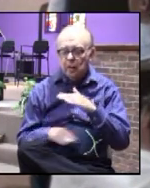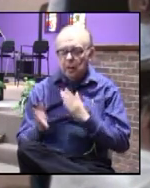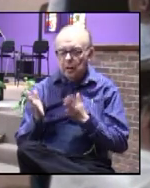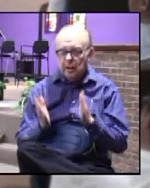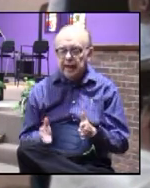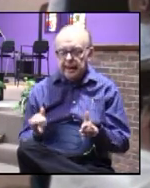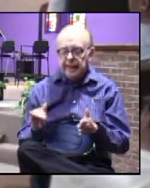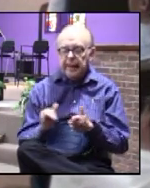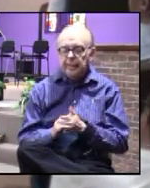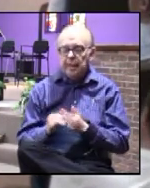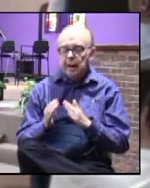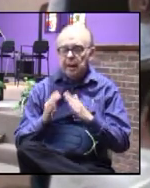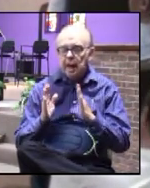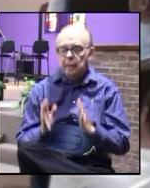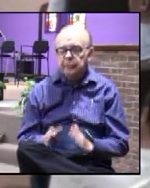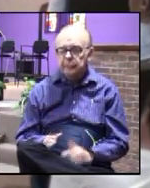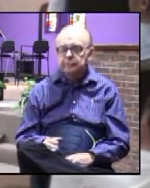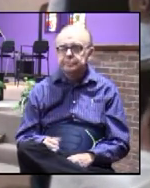the house.